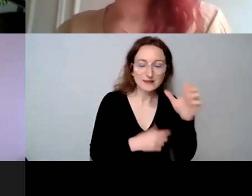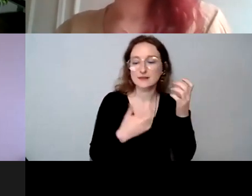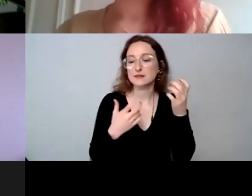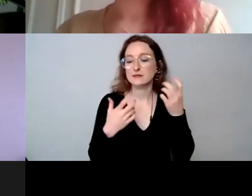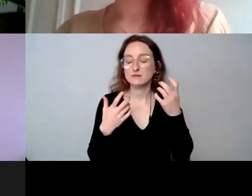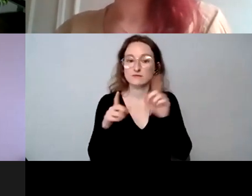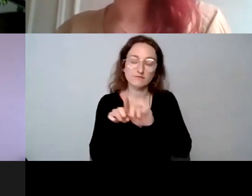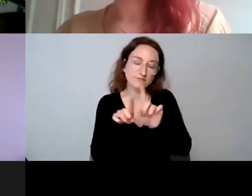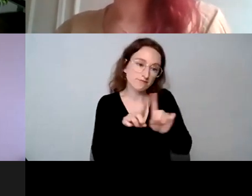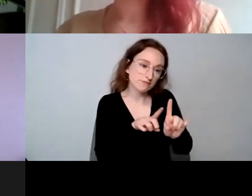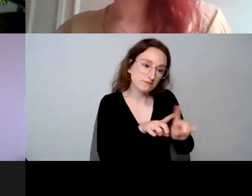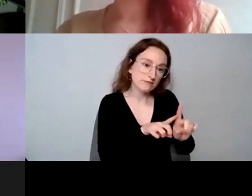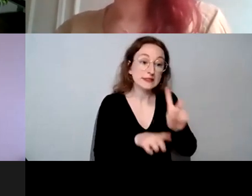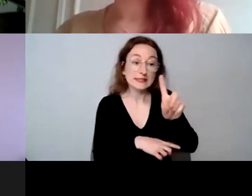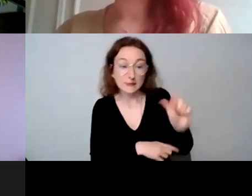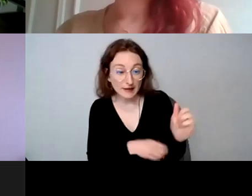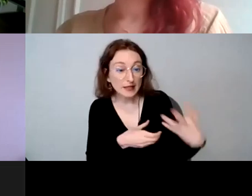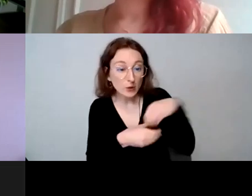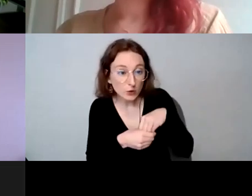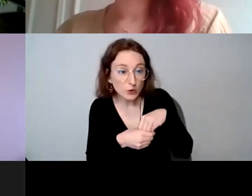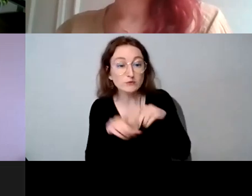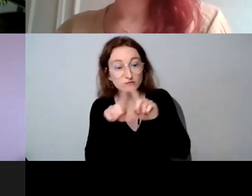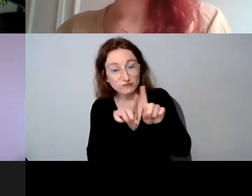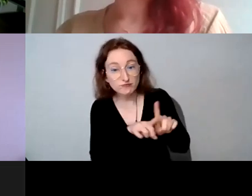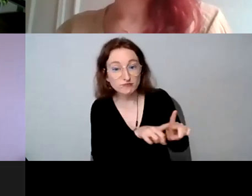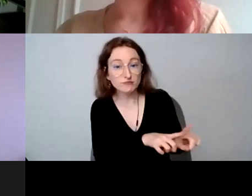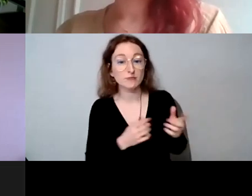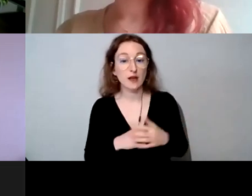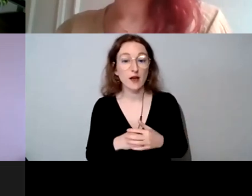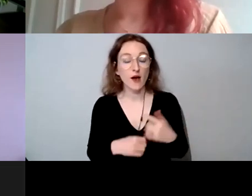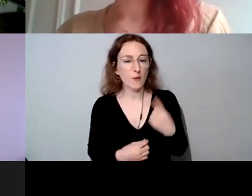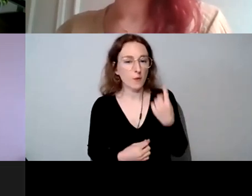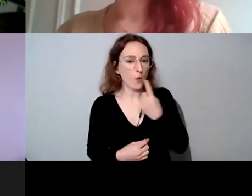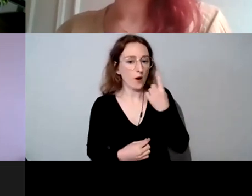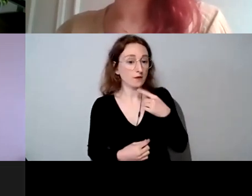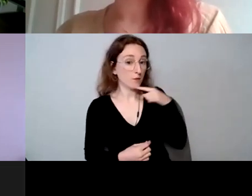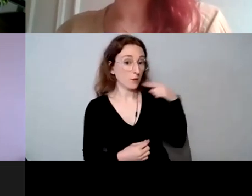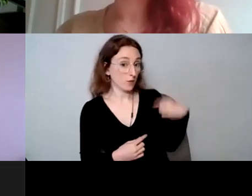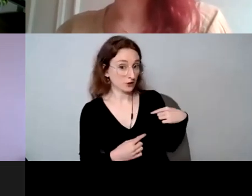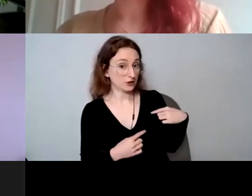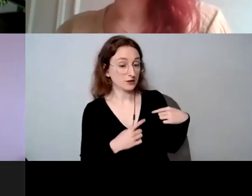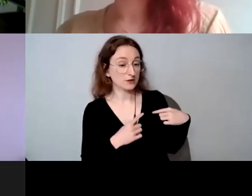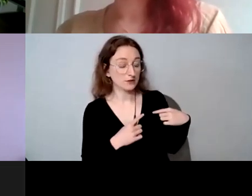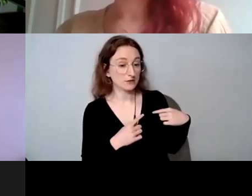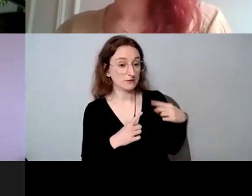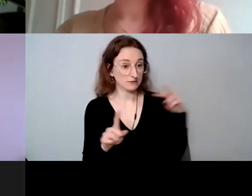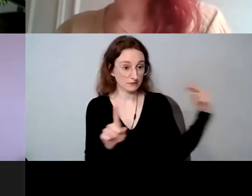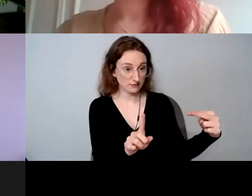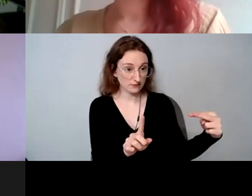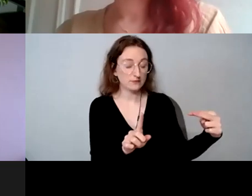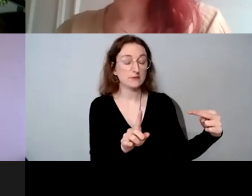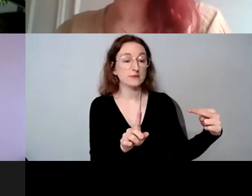of disability. And I'm wondering, in the Russian case, does